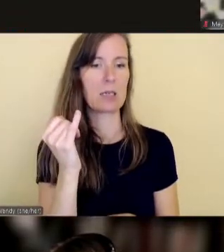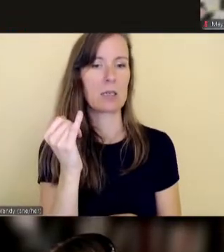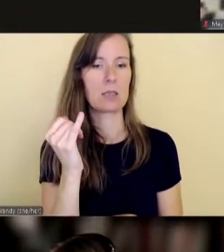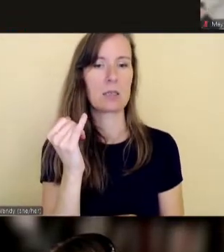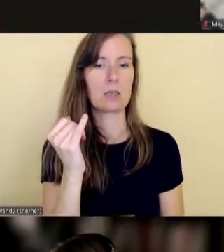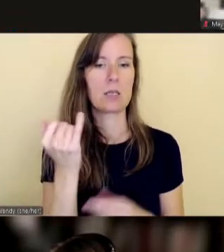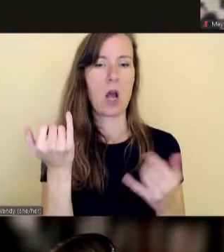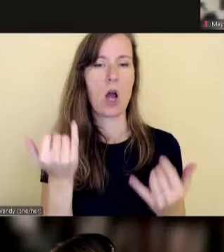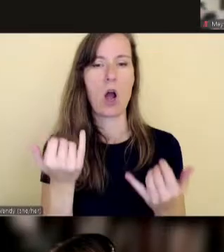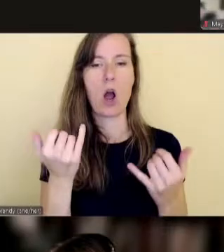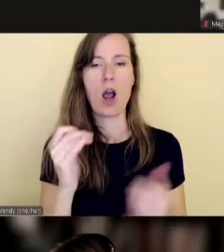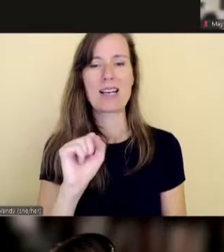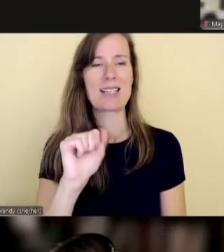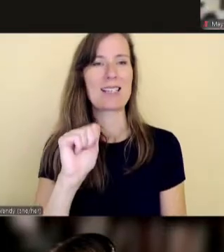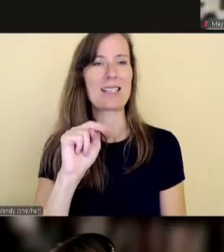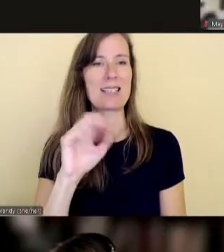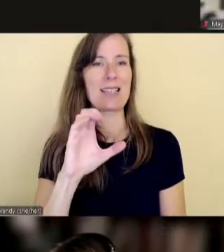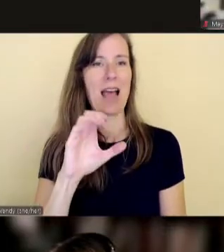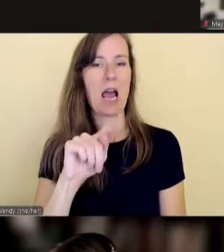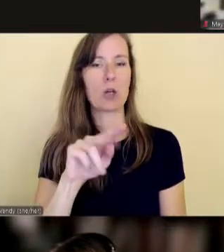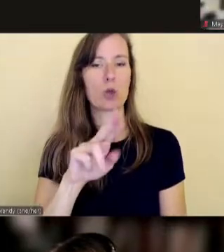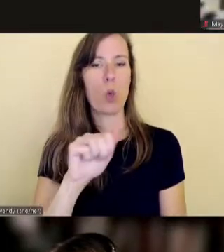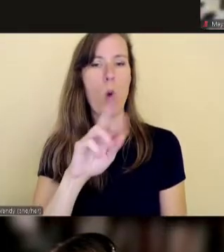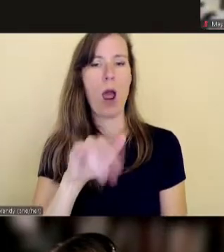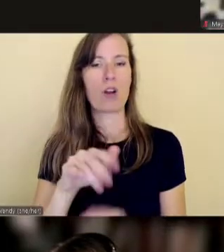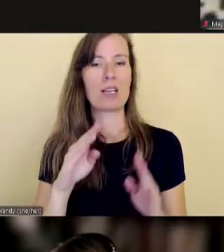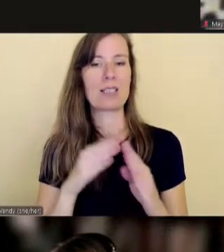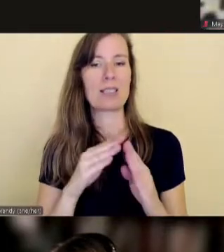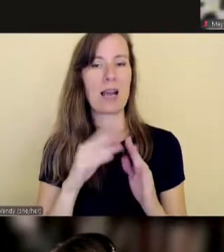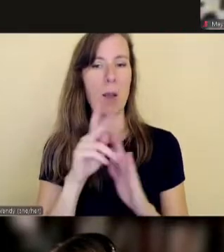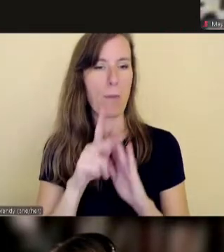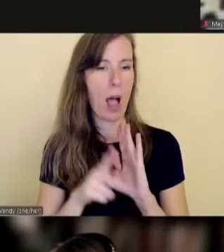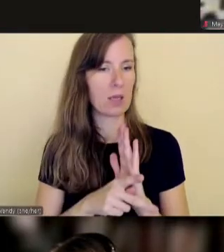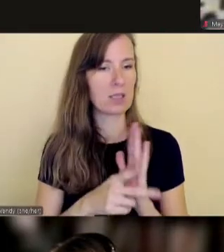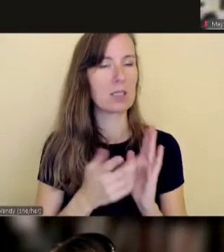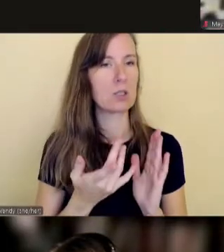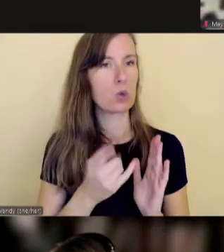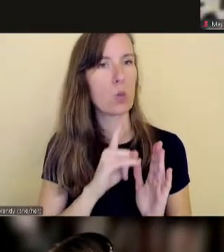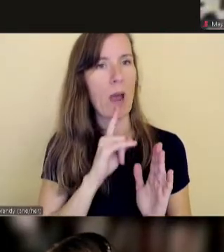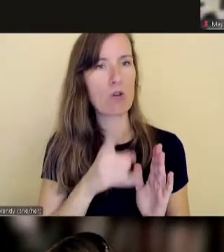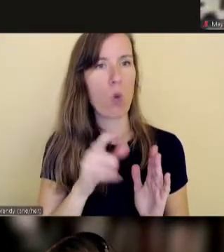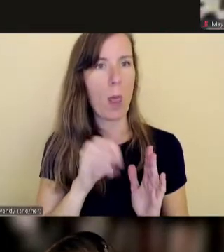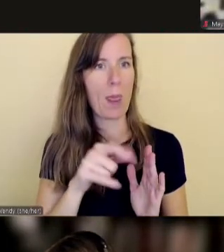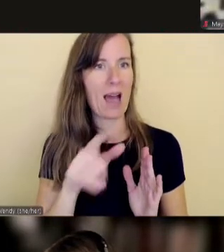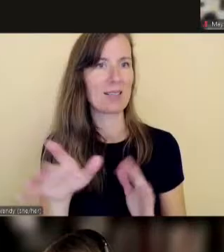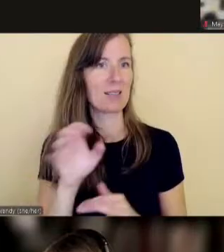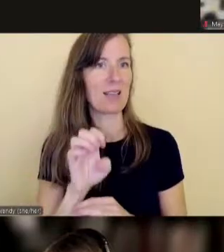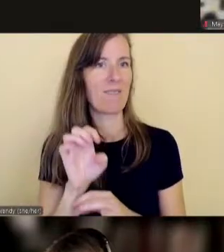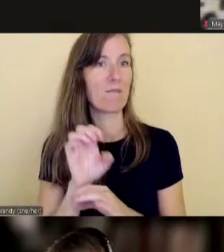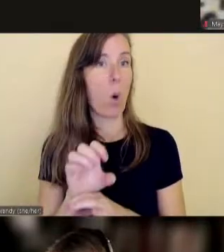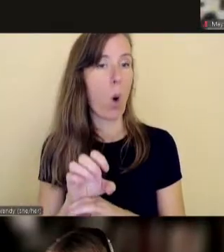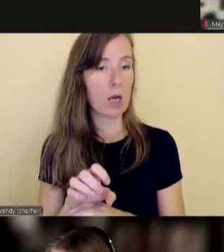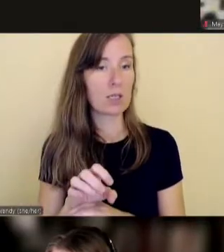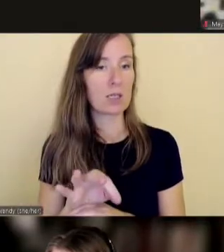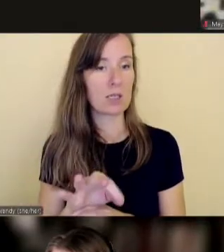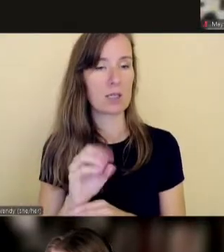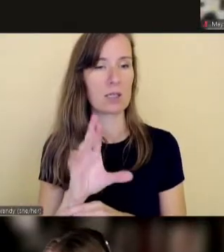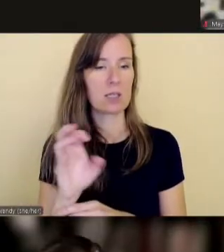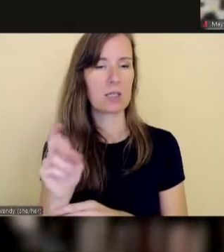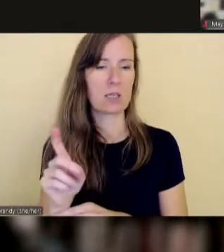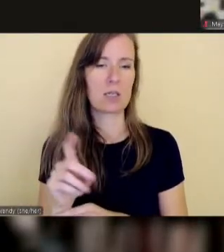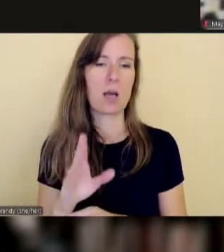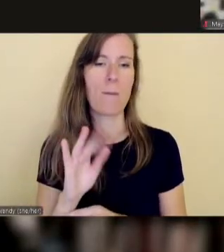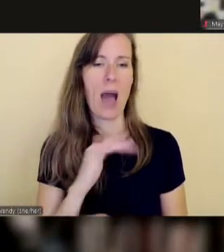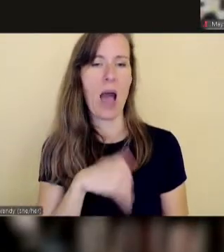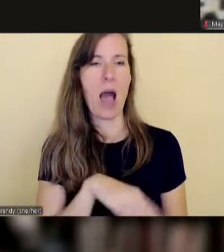enforced by all of our town officials and whatever institutions might be related. And if we don't have robust ones, then think about where we